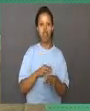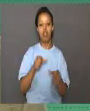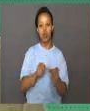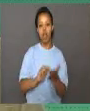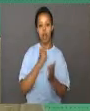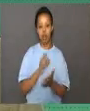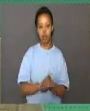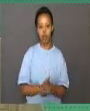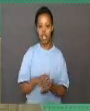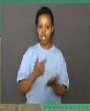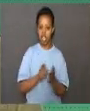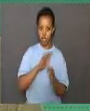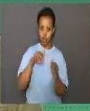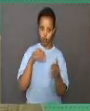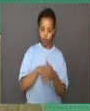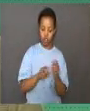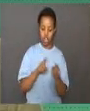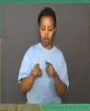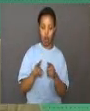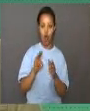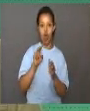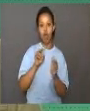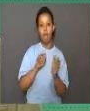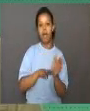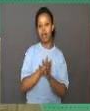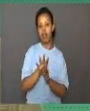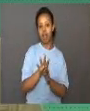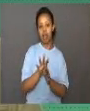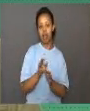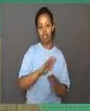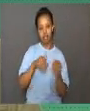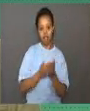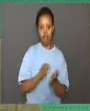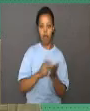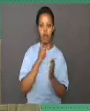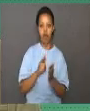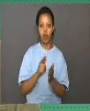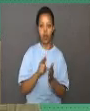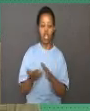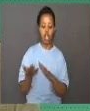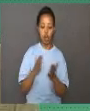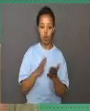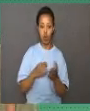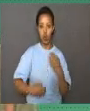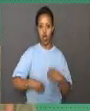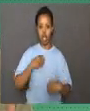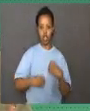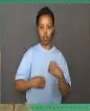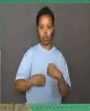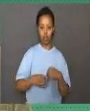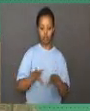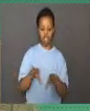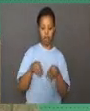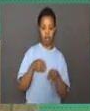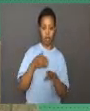Bacteria are involved in recycling nitrogen from dead organisms and releasing it